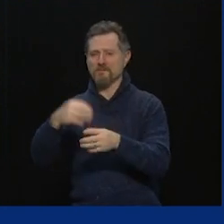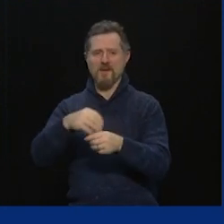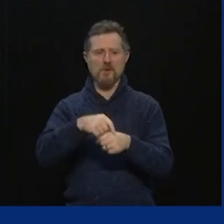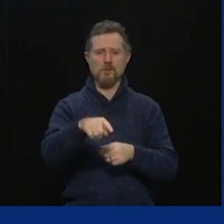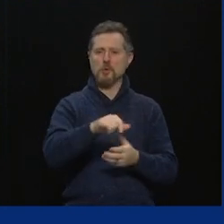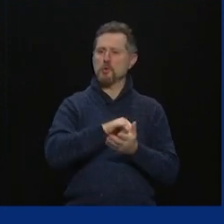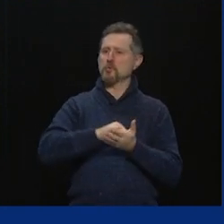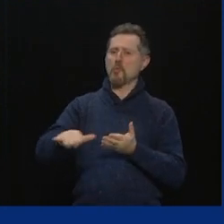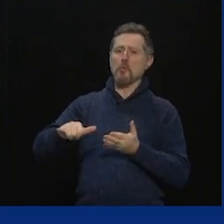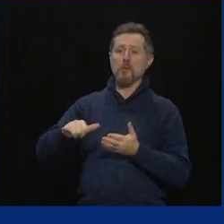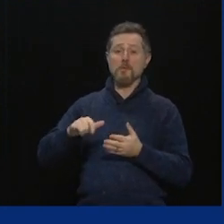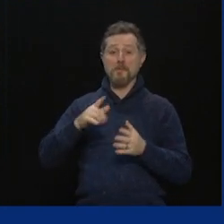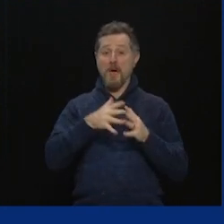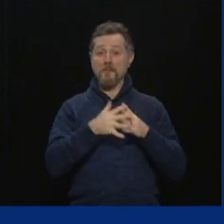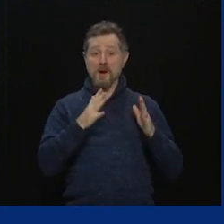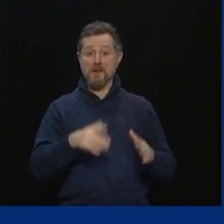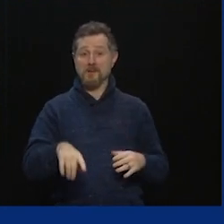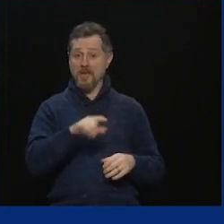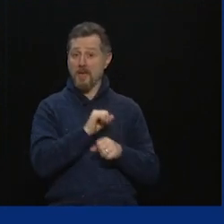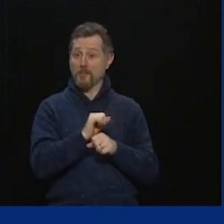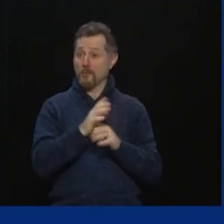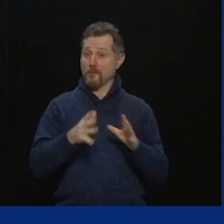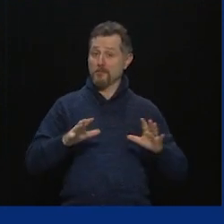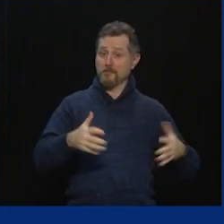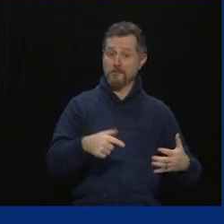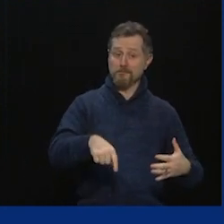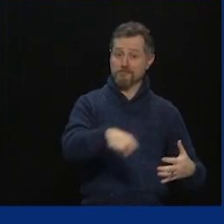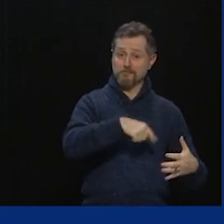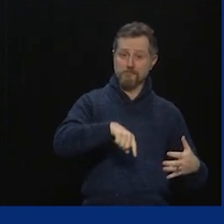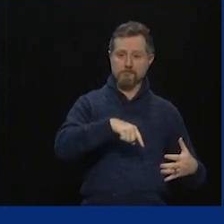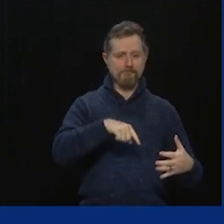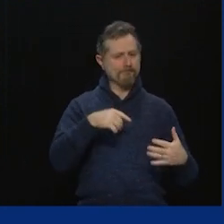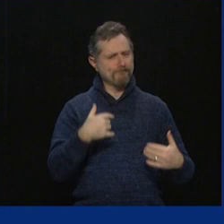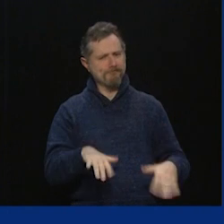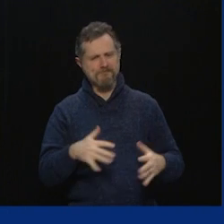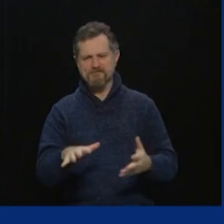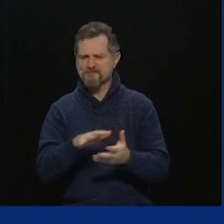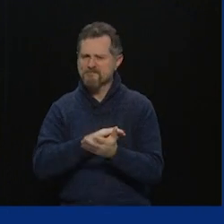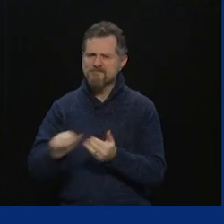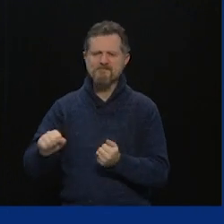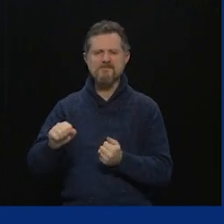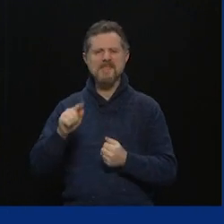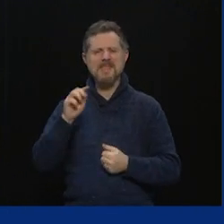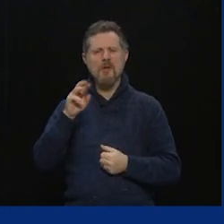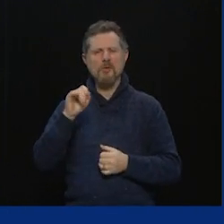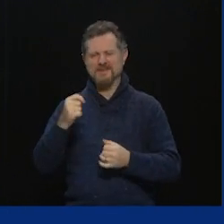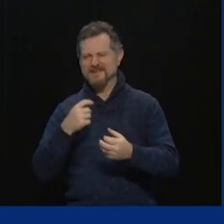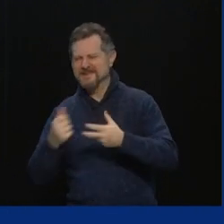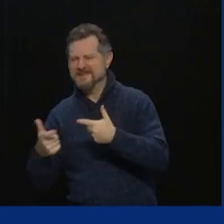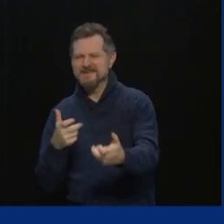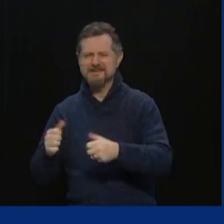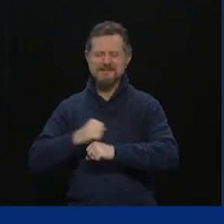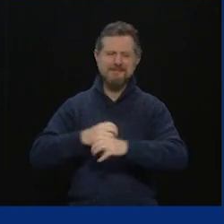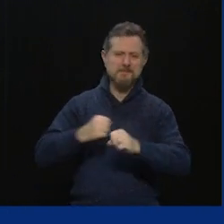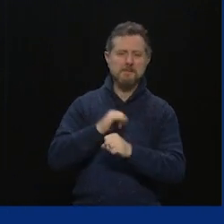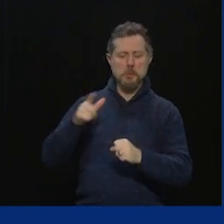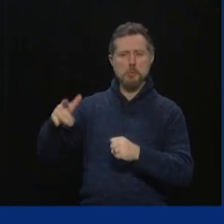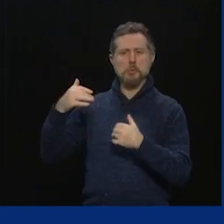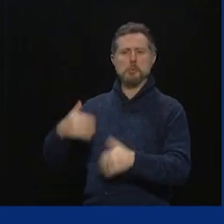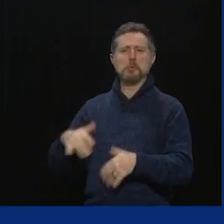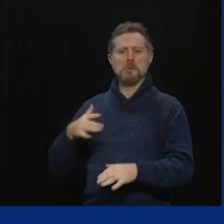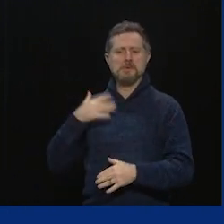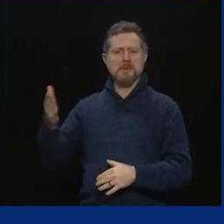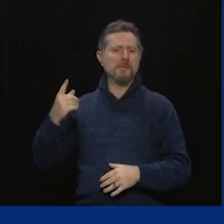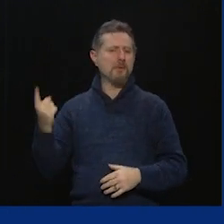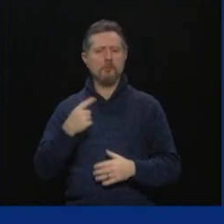to eradicate terrorism in places like Afghanistan, to help free the people. We'll always be grateful to them. And